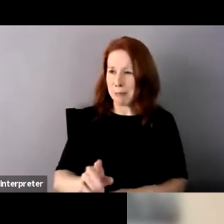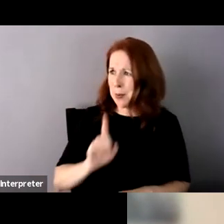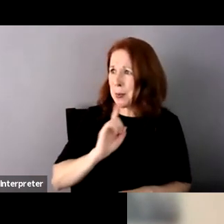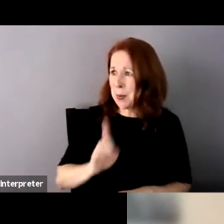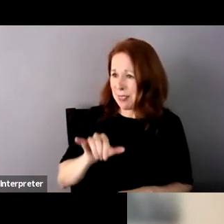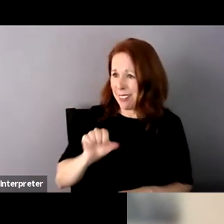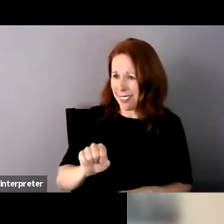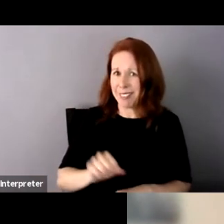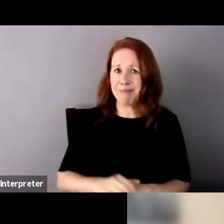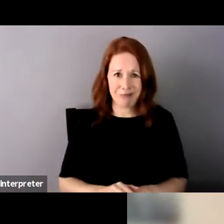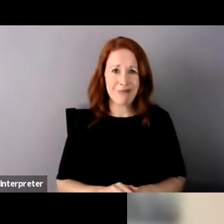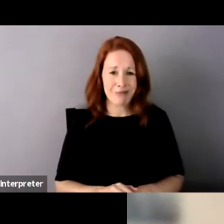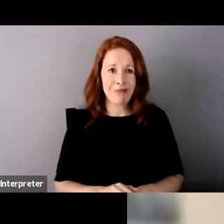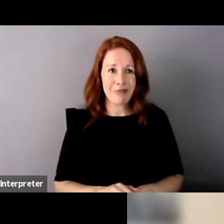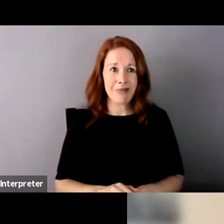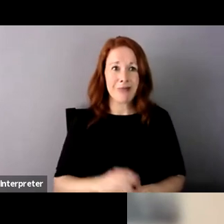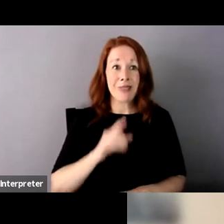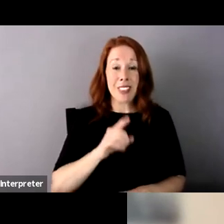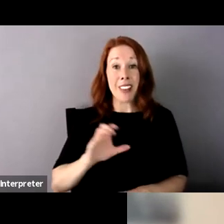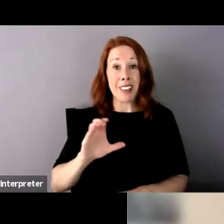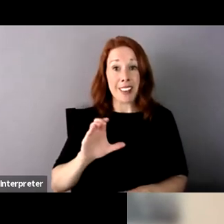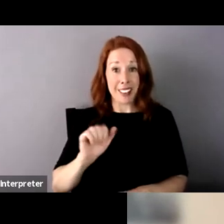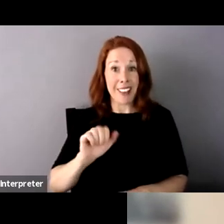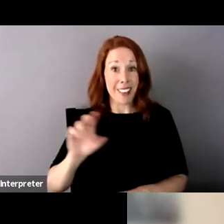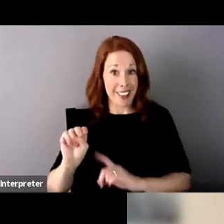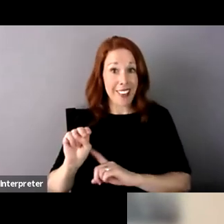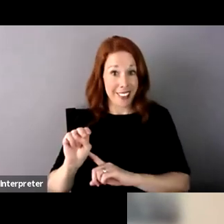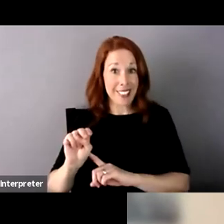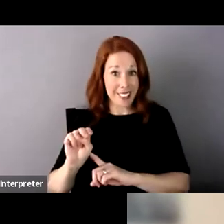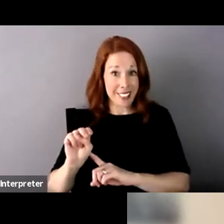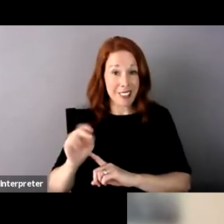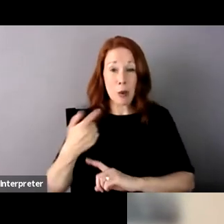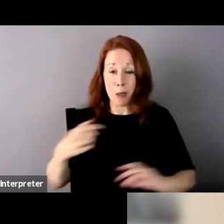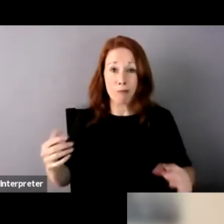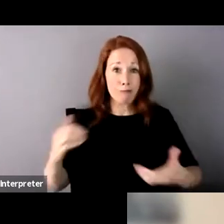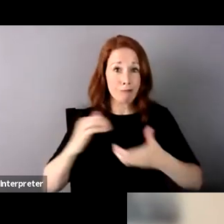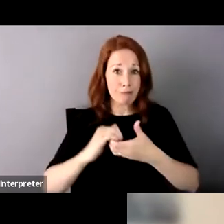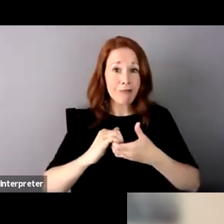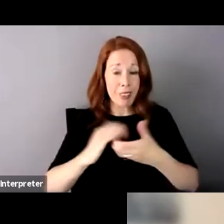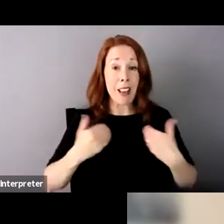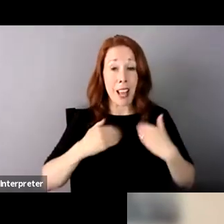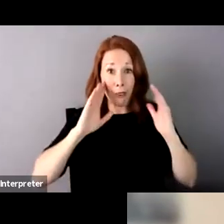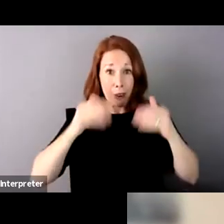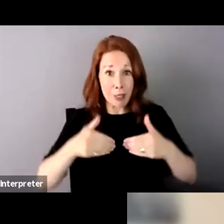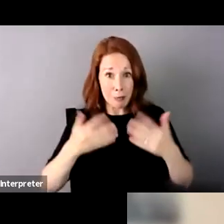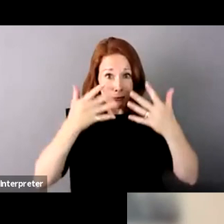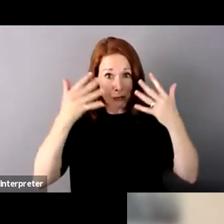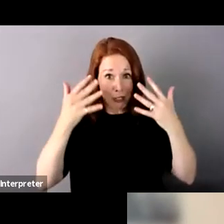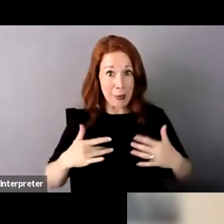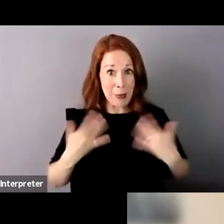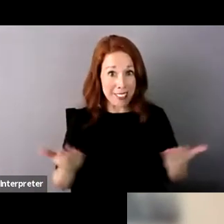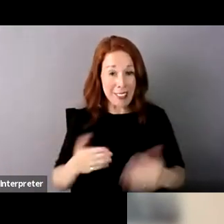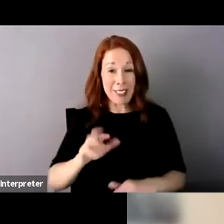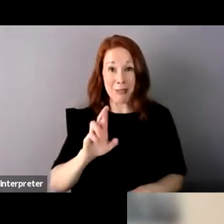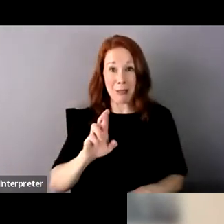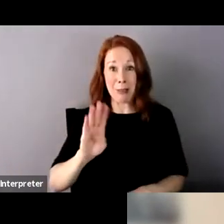were actually working with Tenex Autism Network to have an autism-friendly event at the Royal